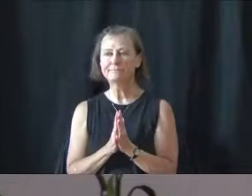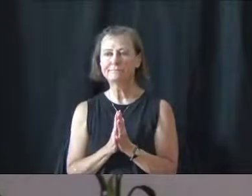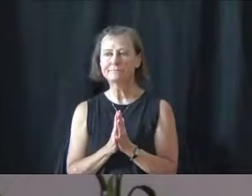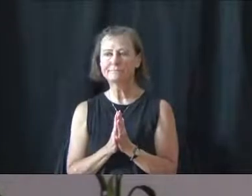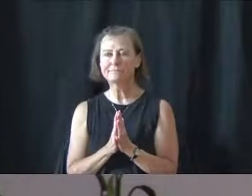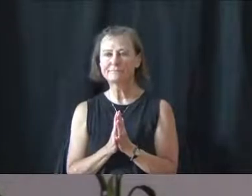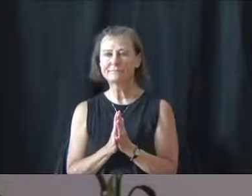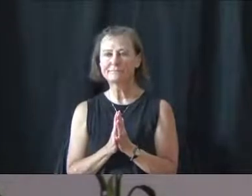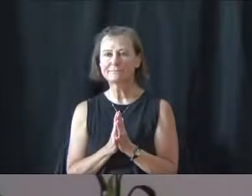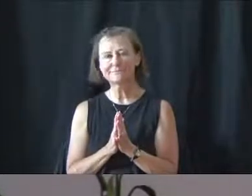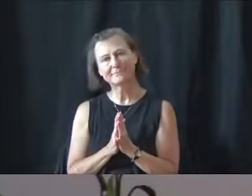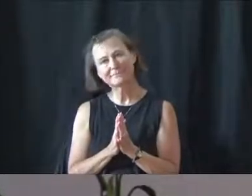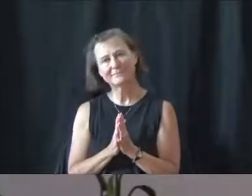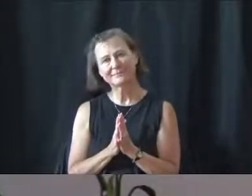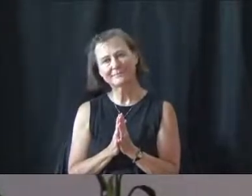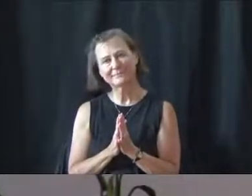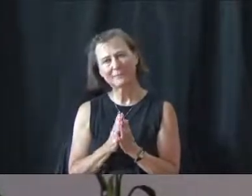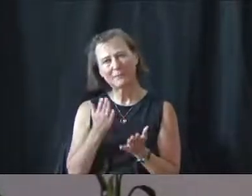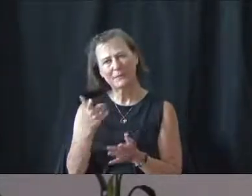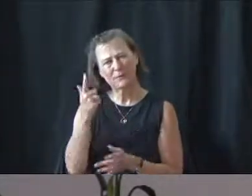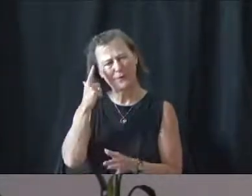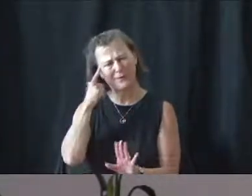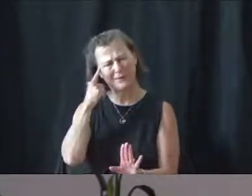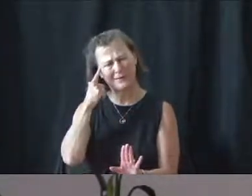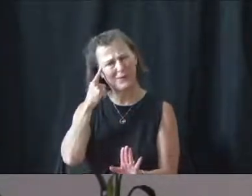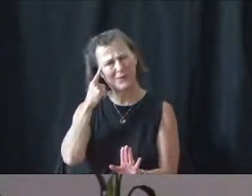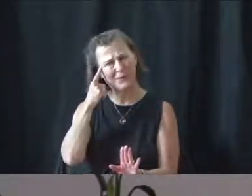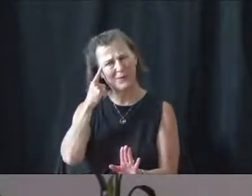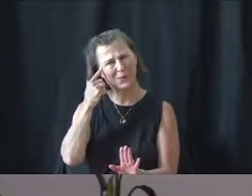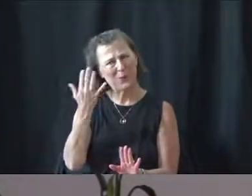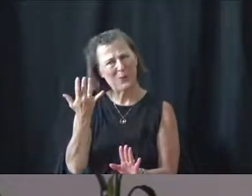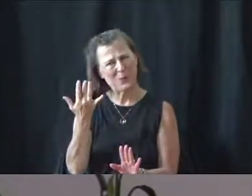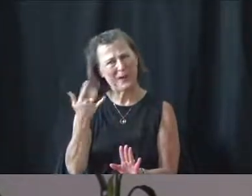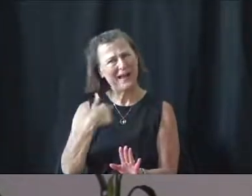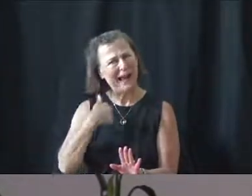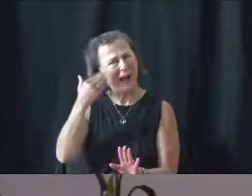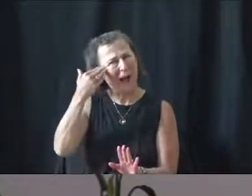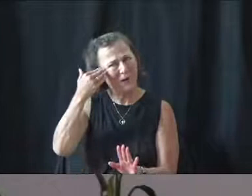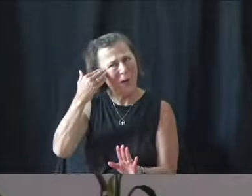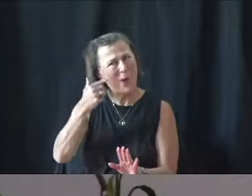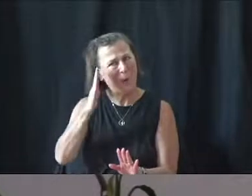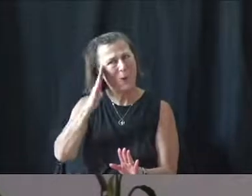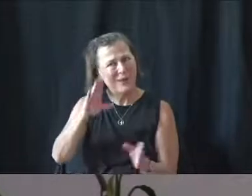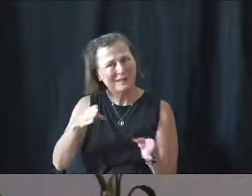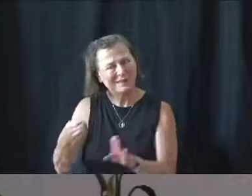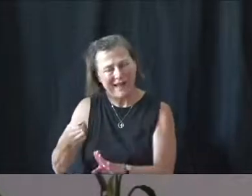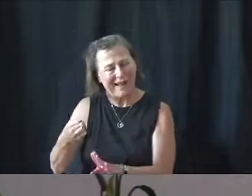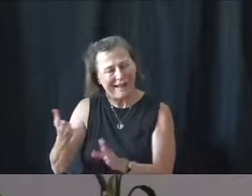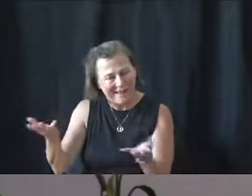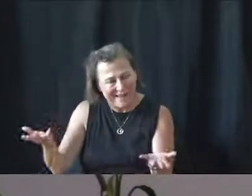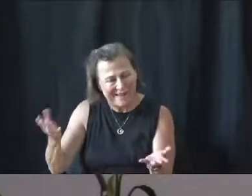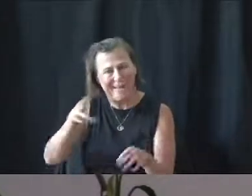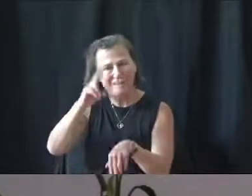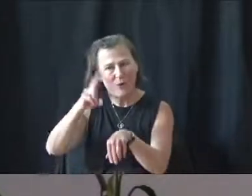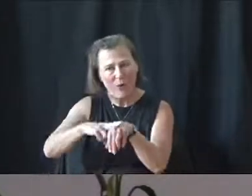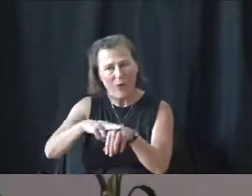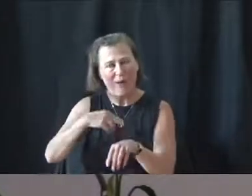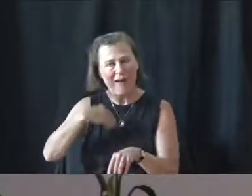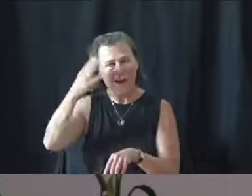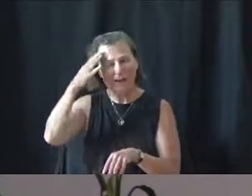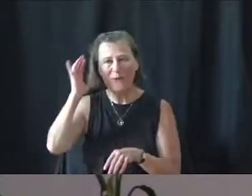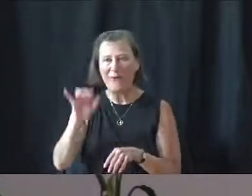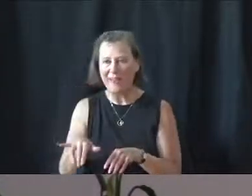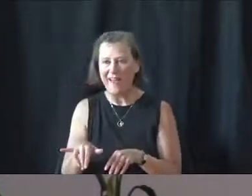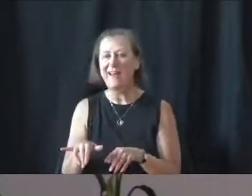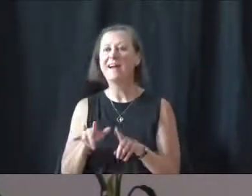Perhaps you are saying, wait, I know I'm going to die. I don't deny that. And